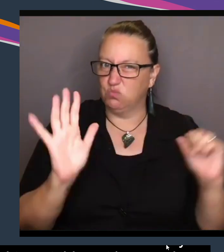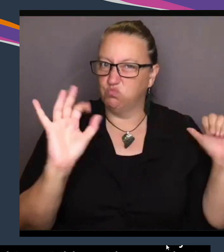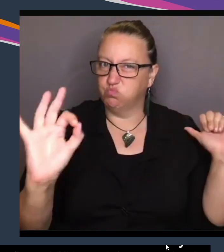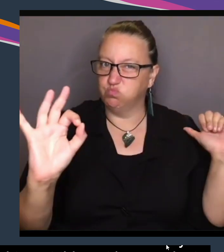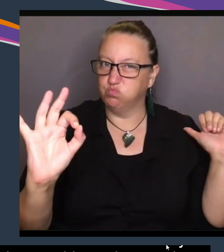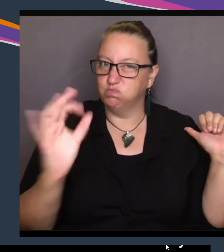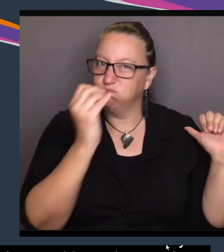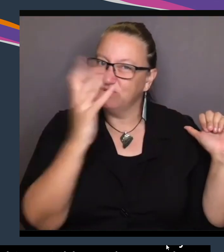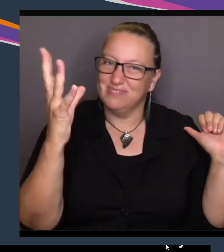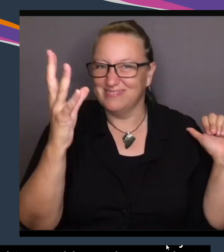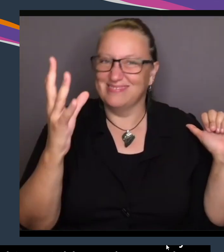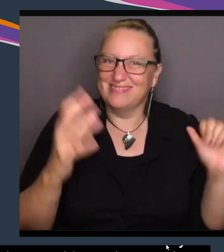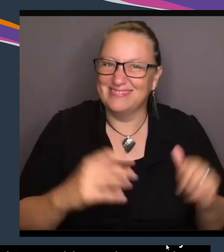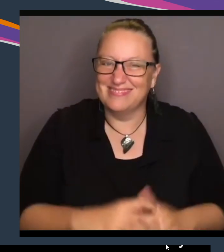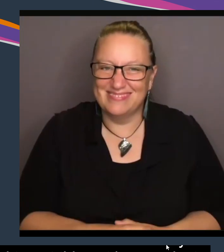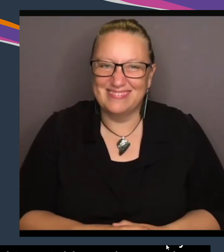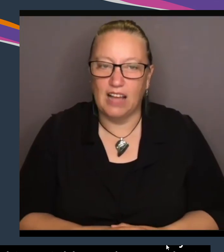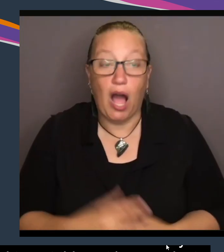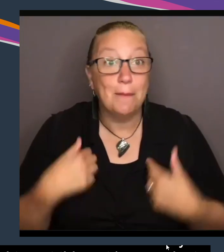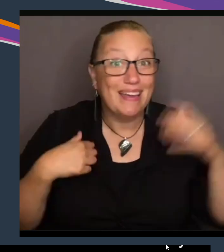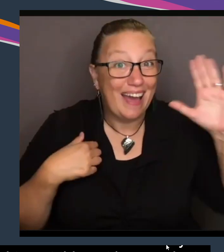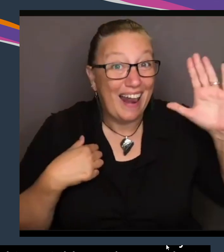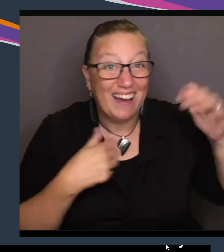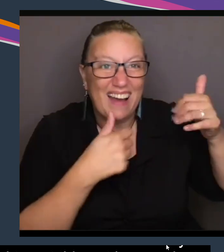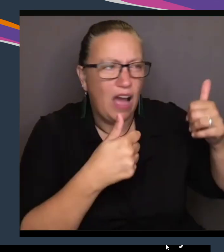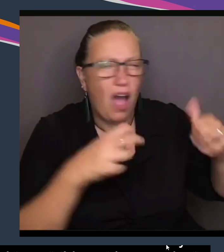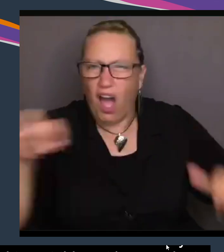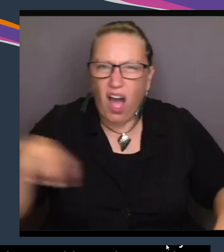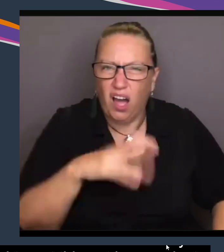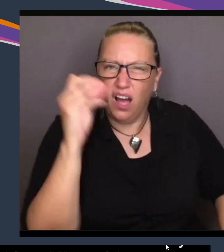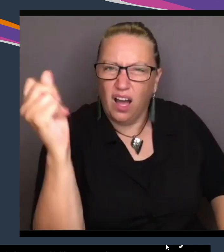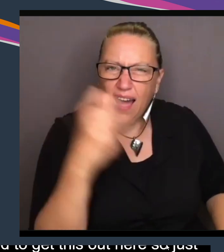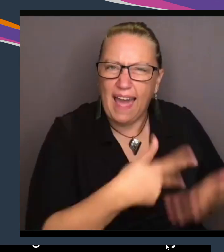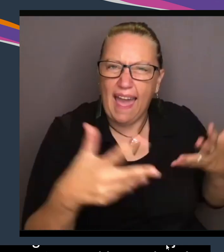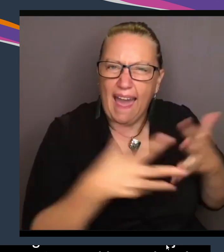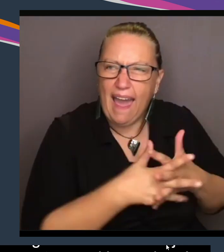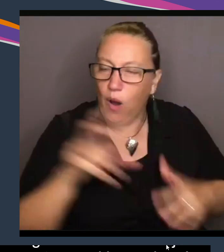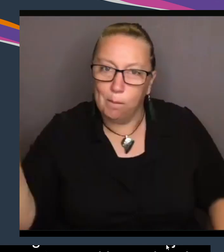is. Oh, God, how'd you get over there?